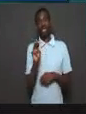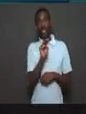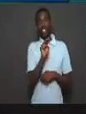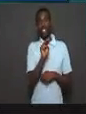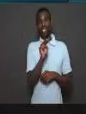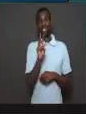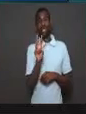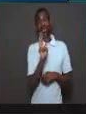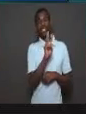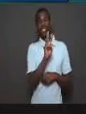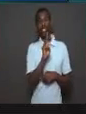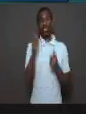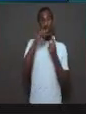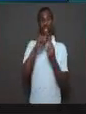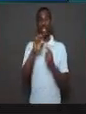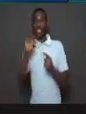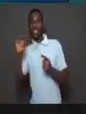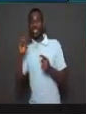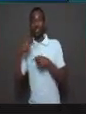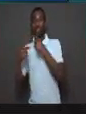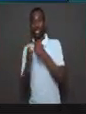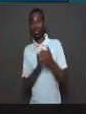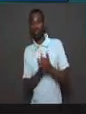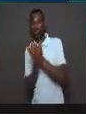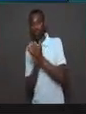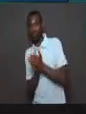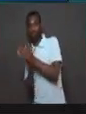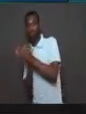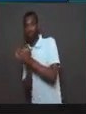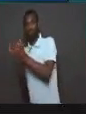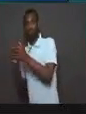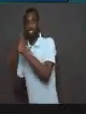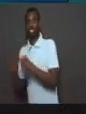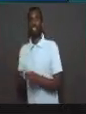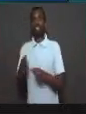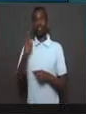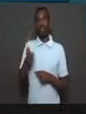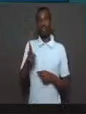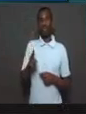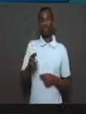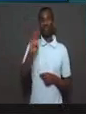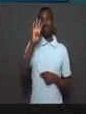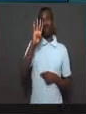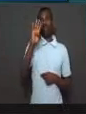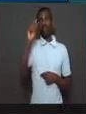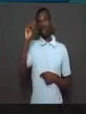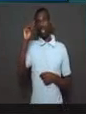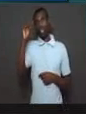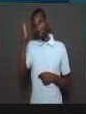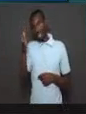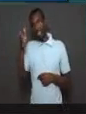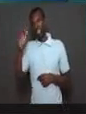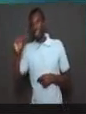The velocity of the ferry relative to the shore is 4 meters per second.